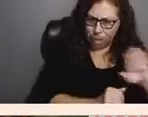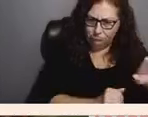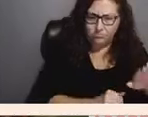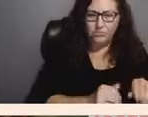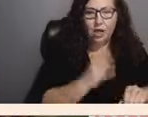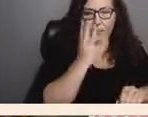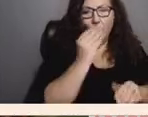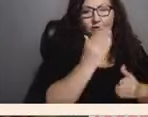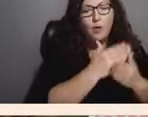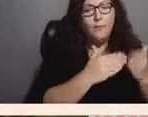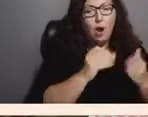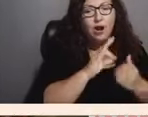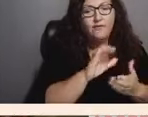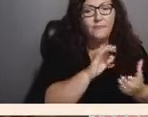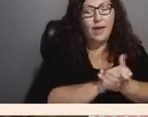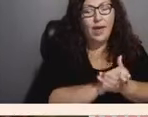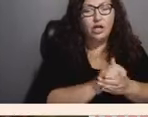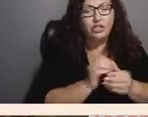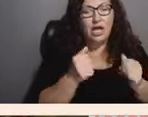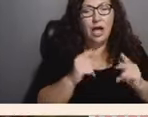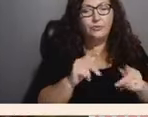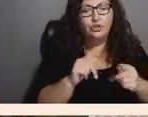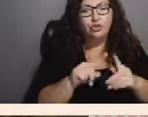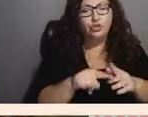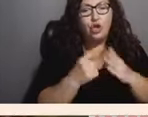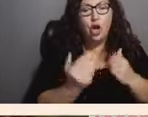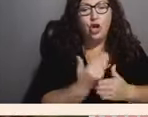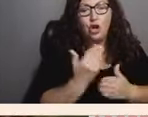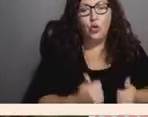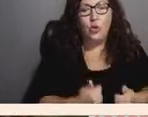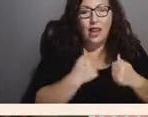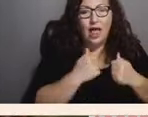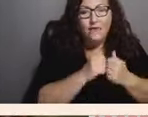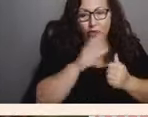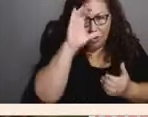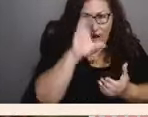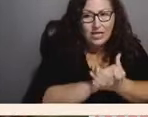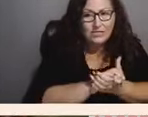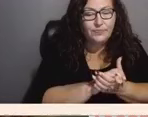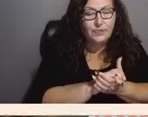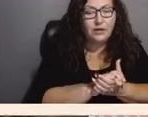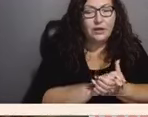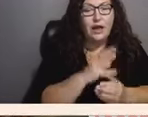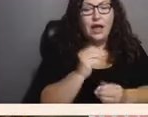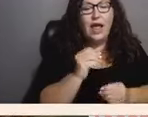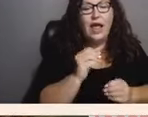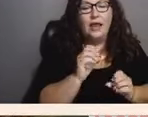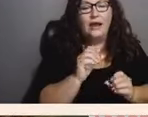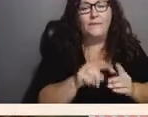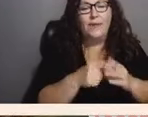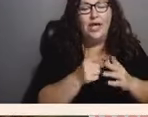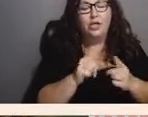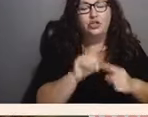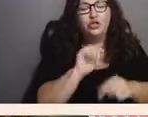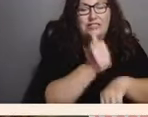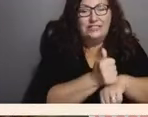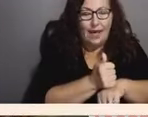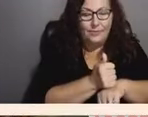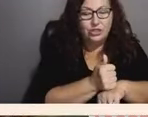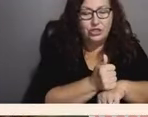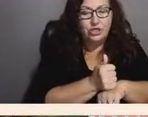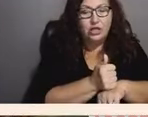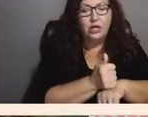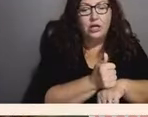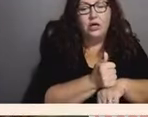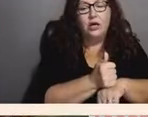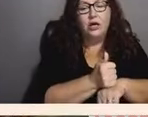of marriage is the opportunity to start a new life with your husband and to begin to establish, a